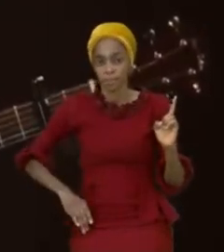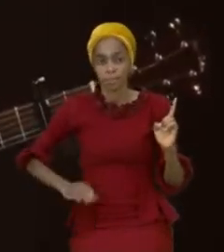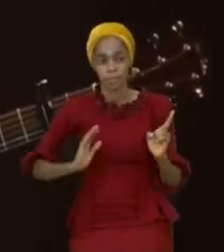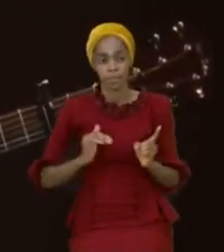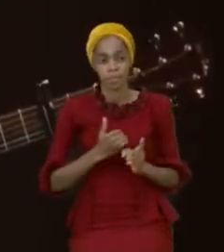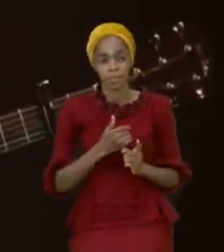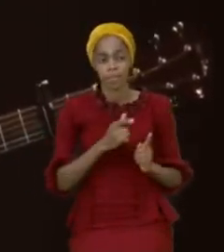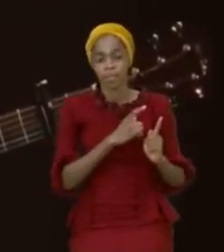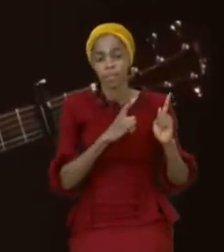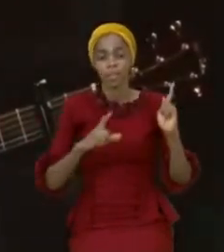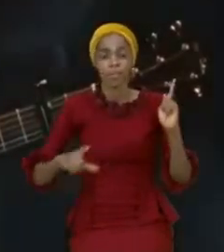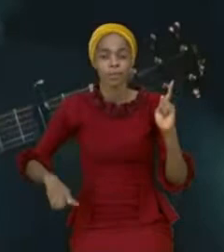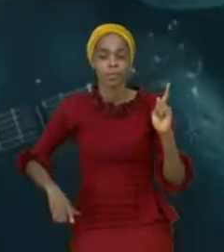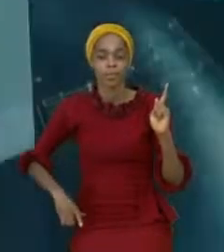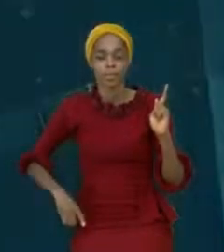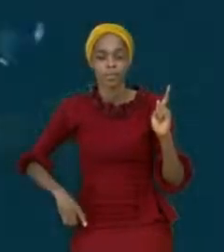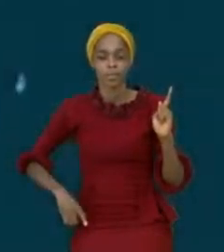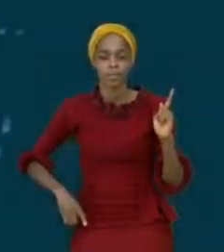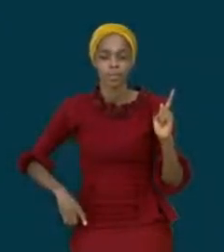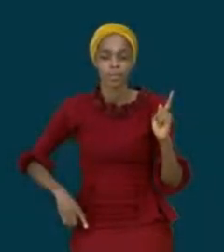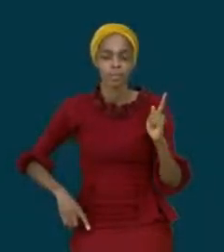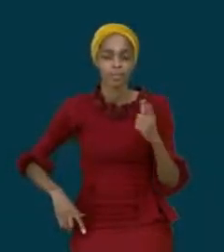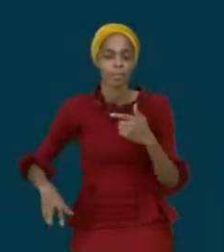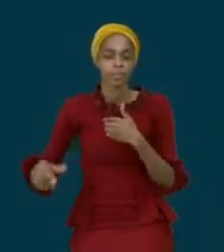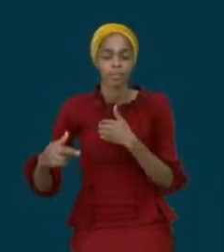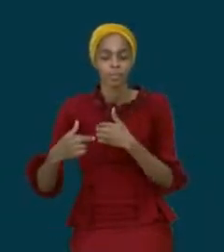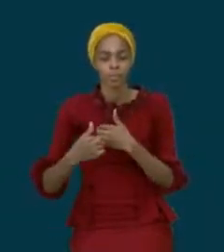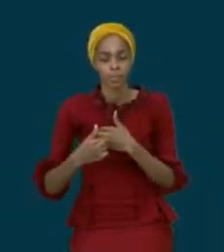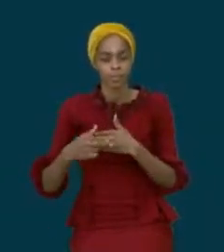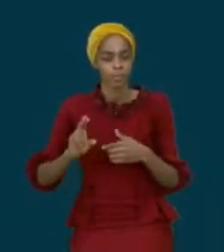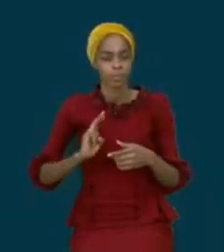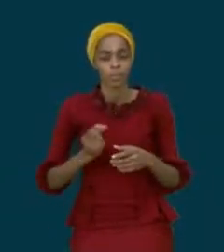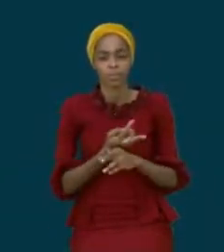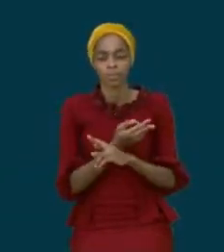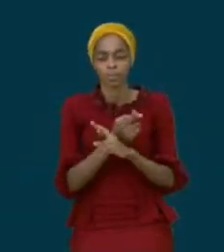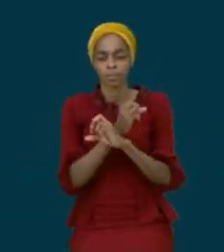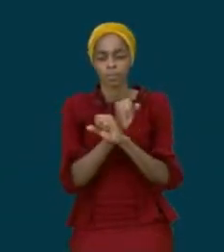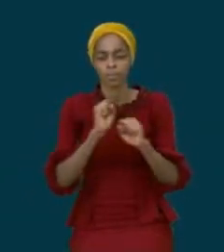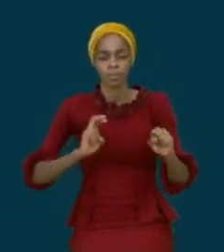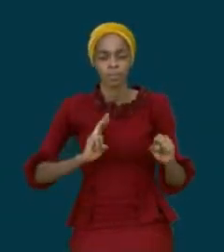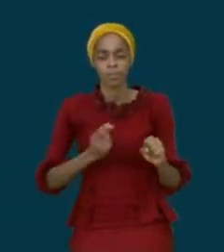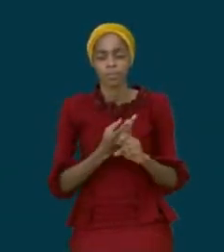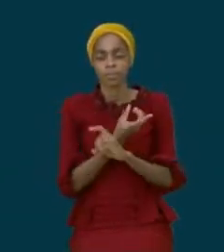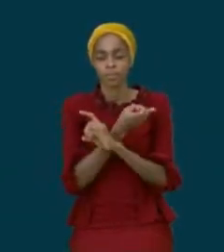Lord. Restore us, redeem us, deliver us.